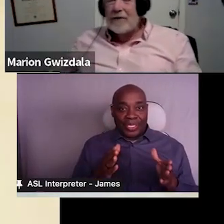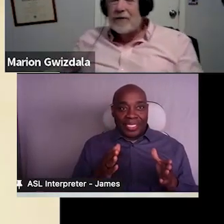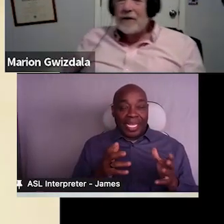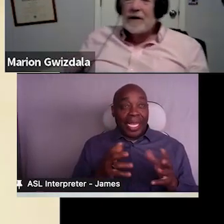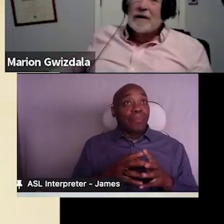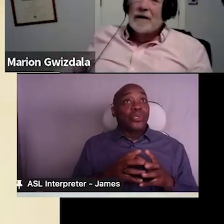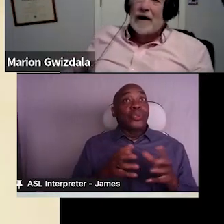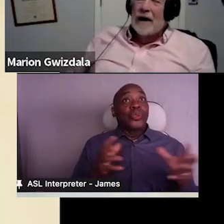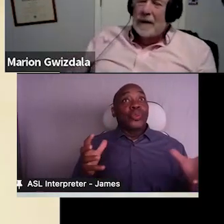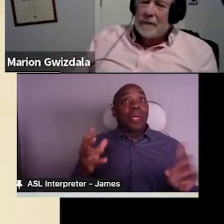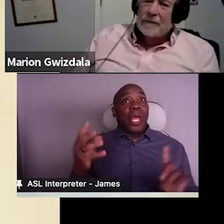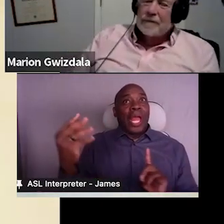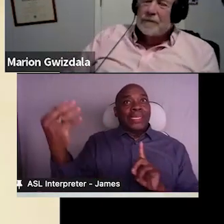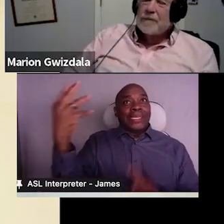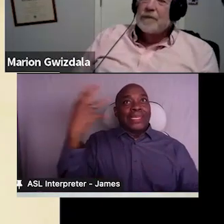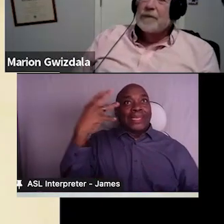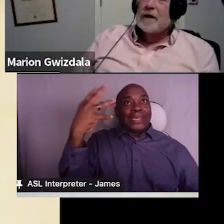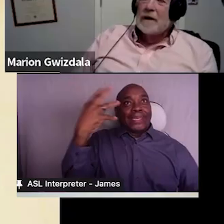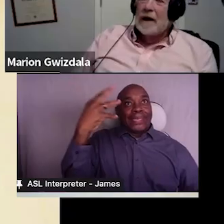get a lot of